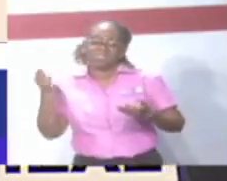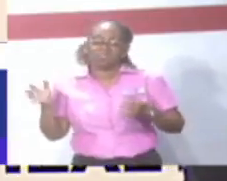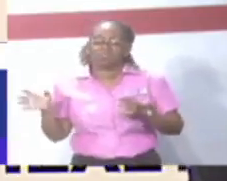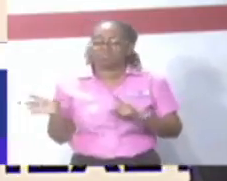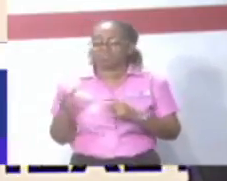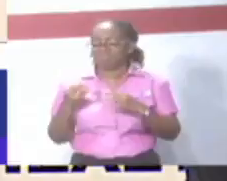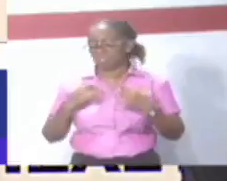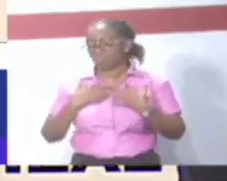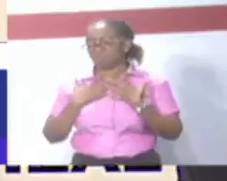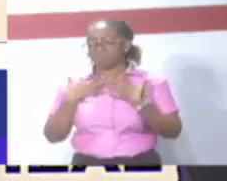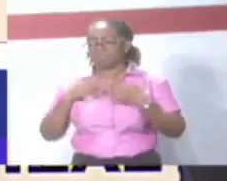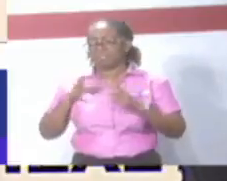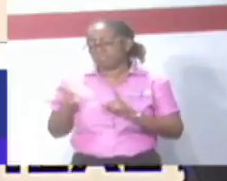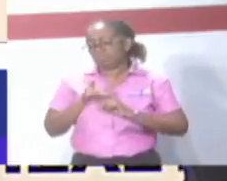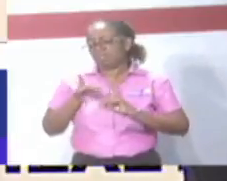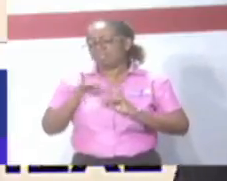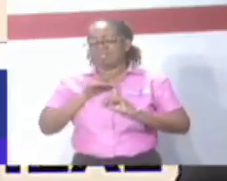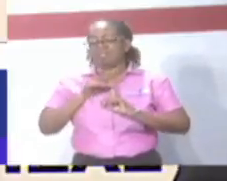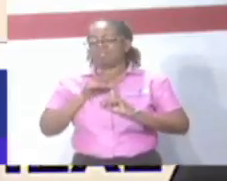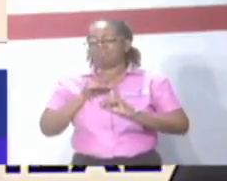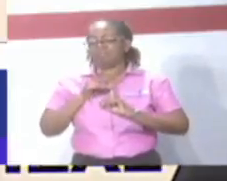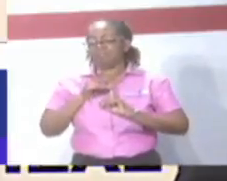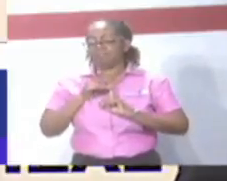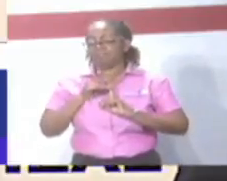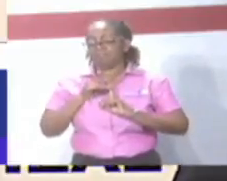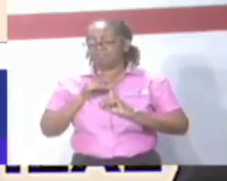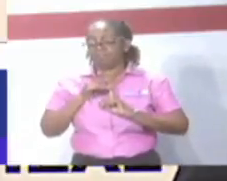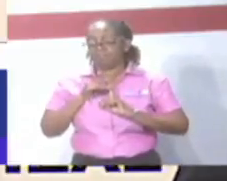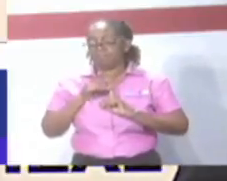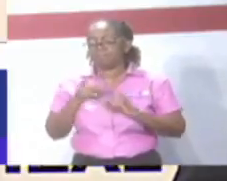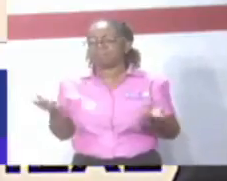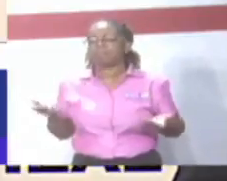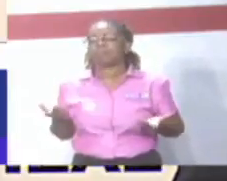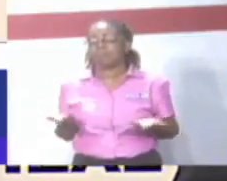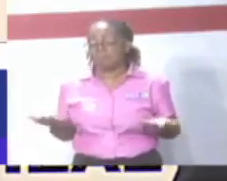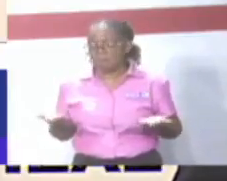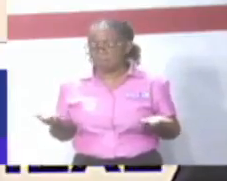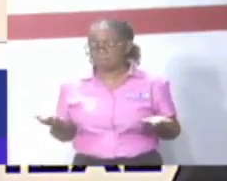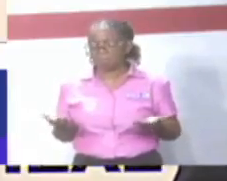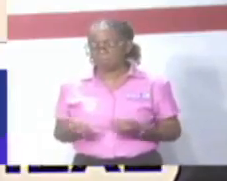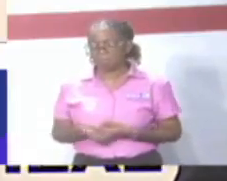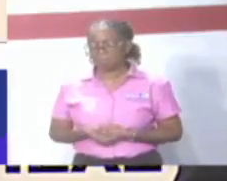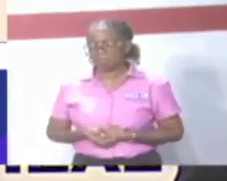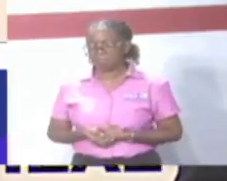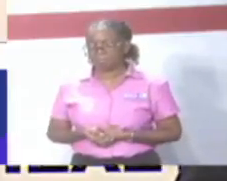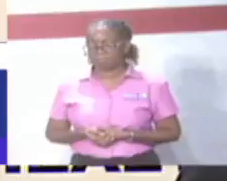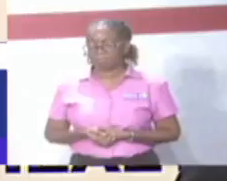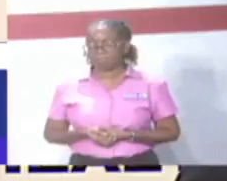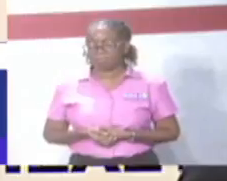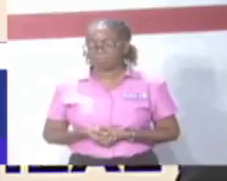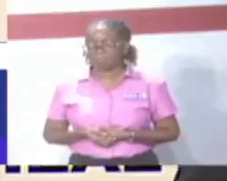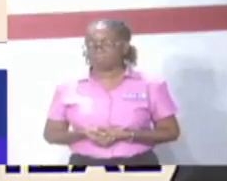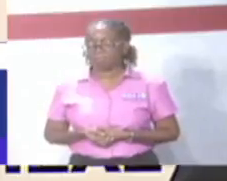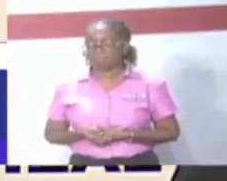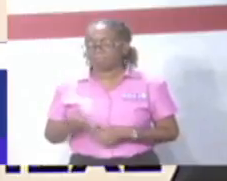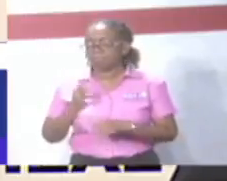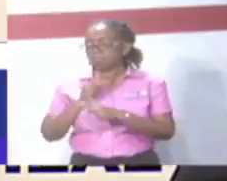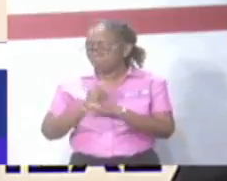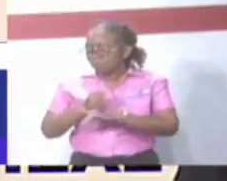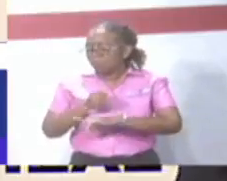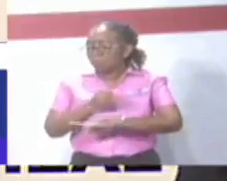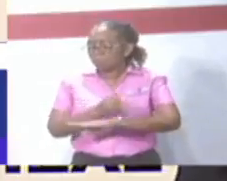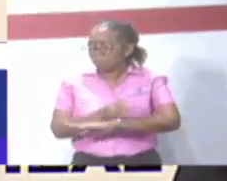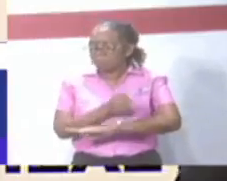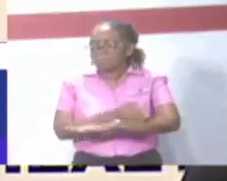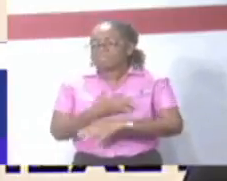Now, what you have to do is to try and build back up your health. But I wish you luck. You cannot build back up your health in an instant. You can't